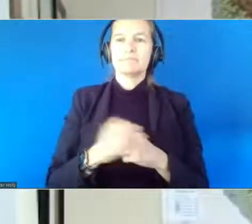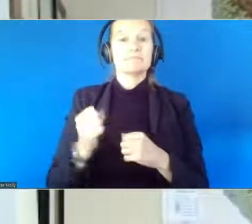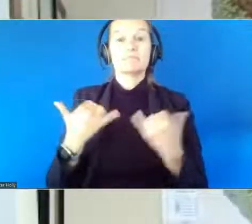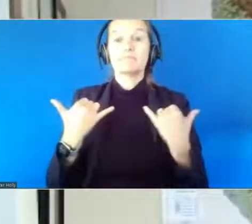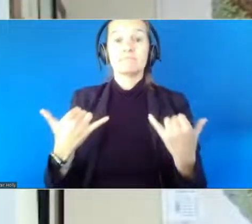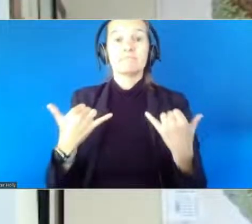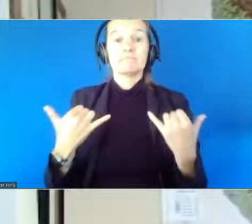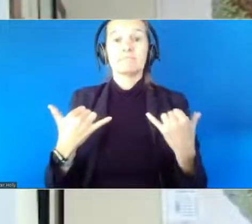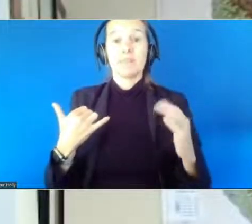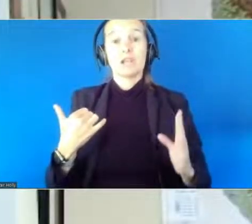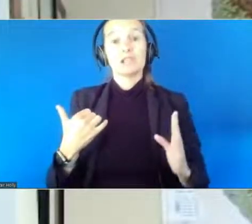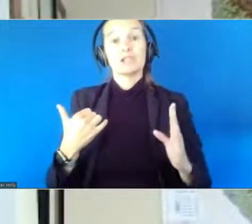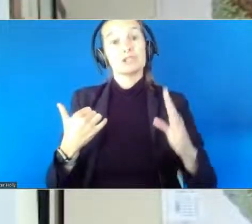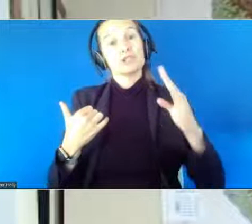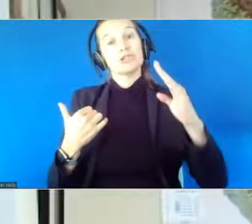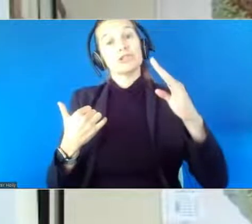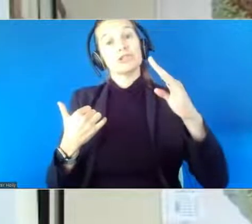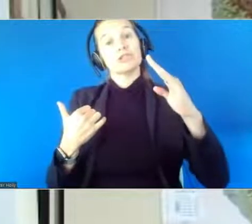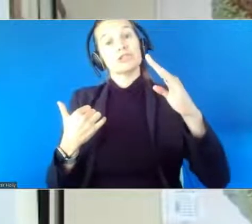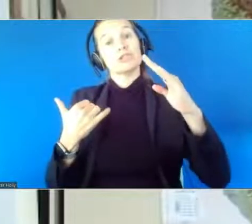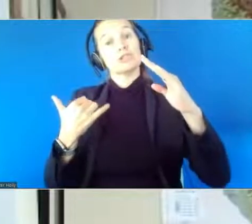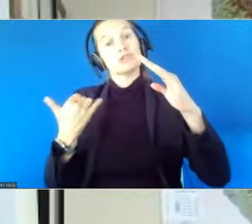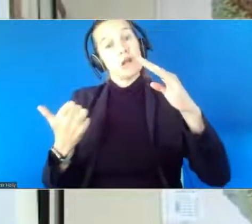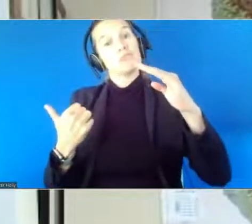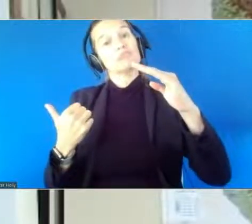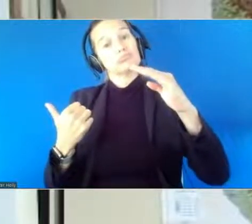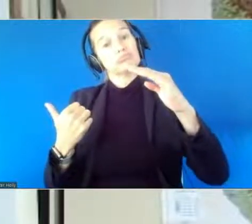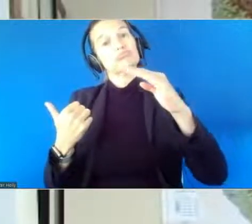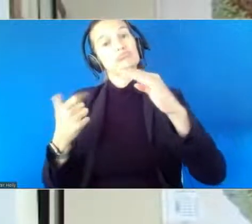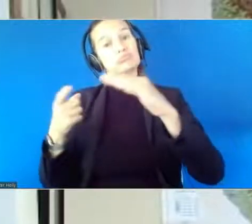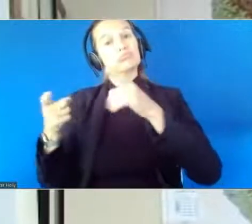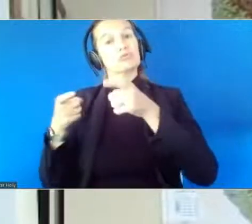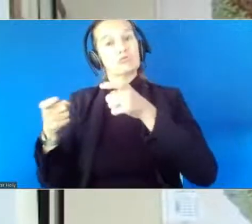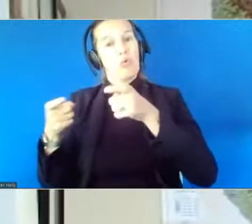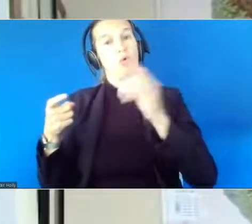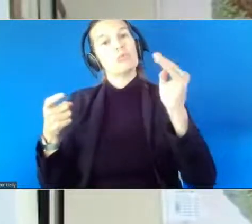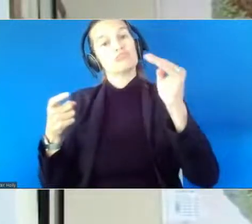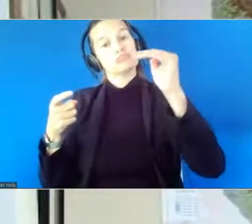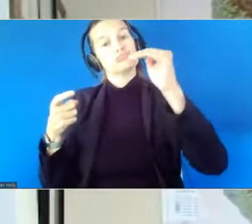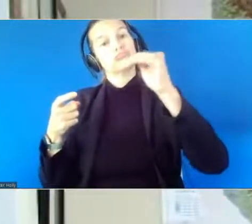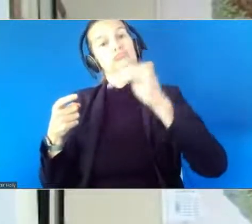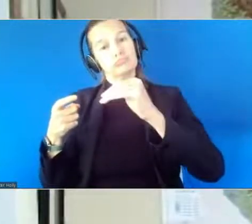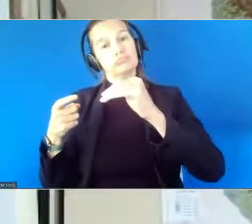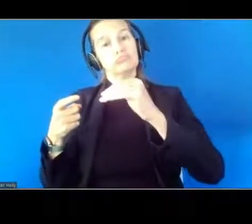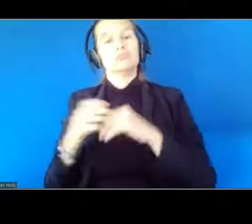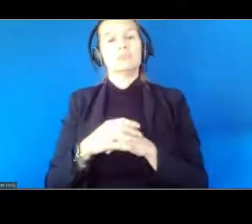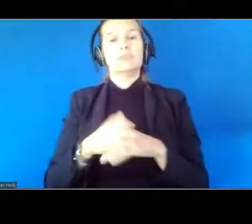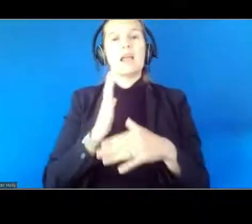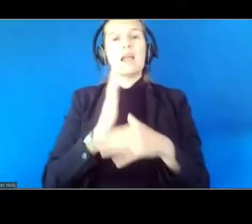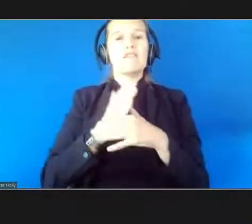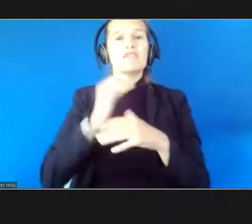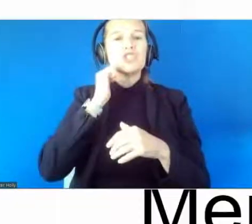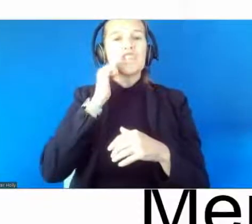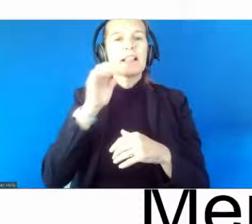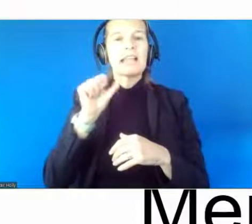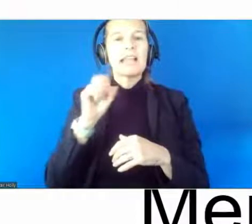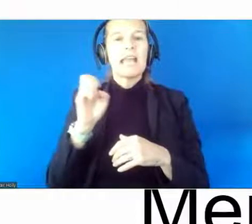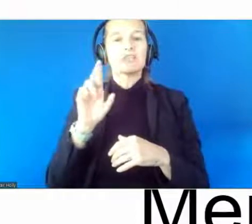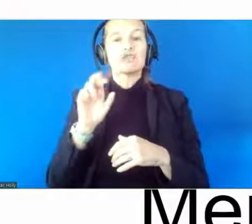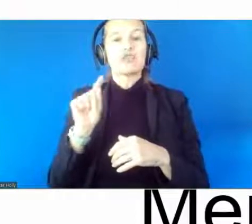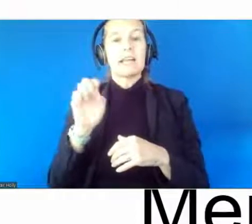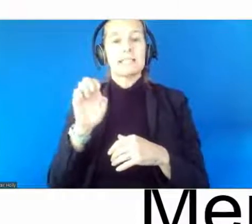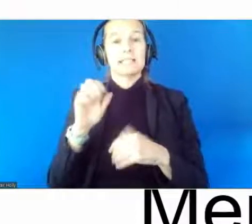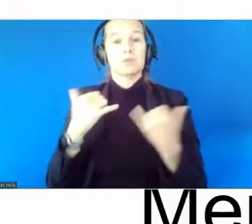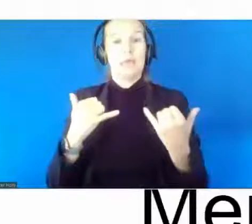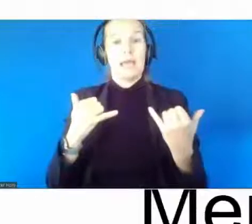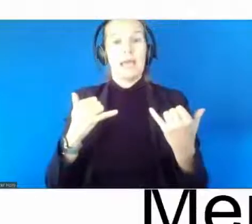the surge seems to be under better control. There's a fall in the numbers. Our average daily case rate this week has decreased